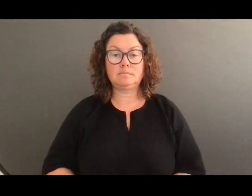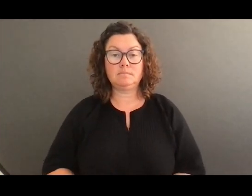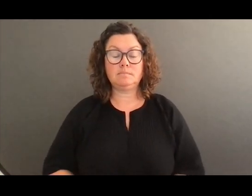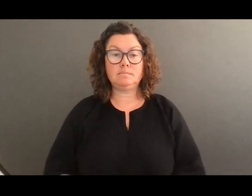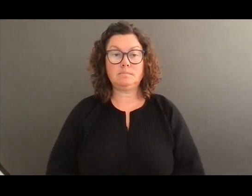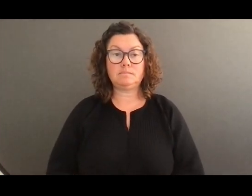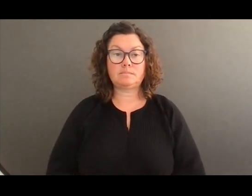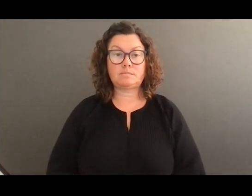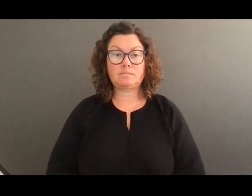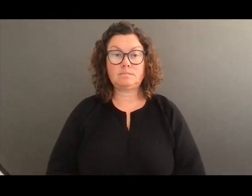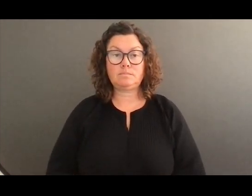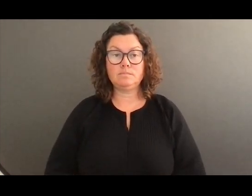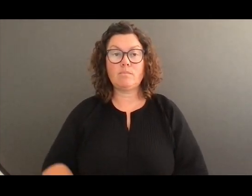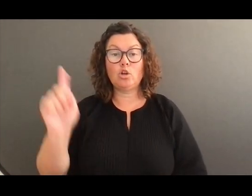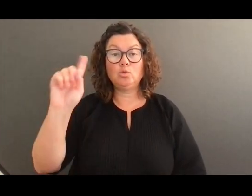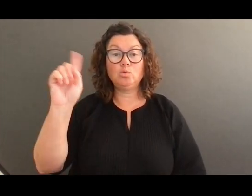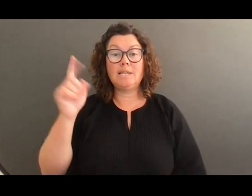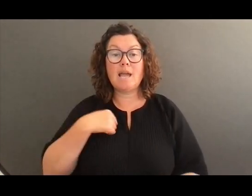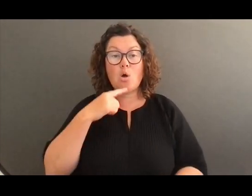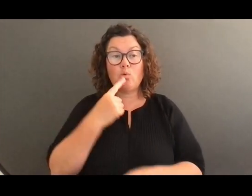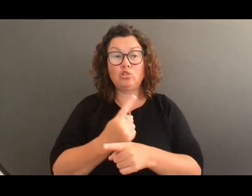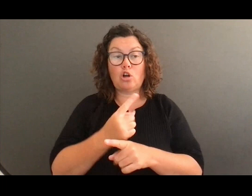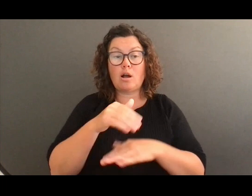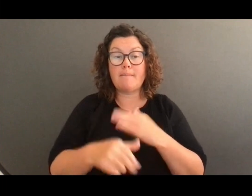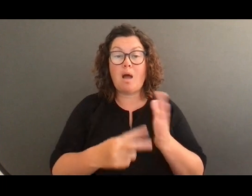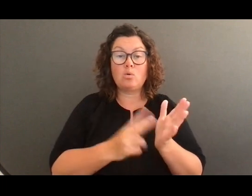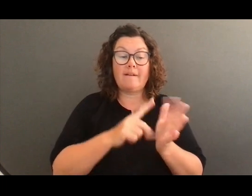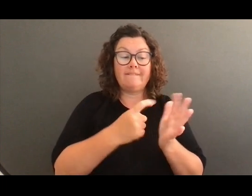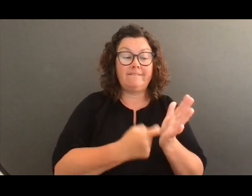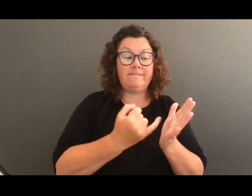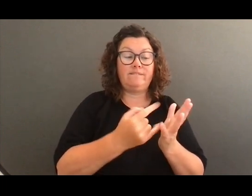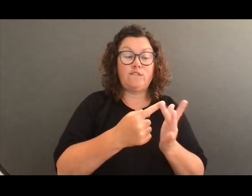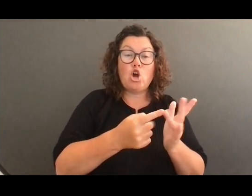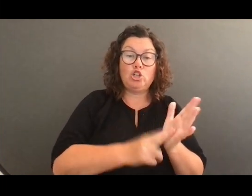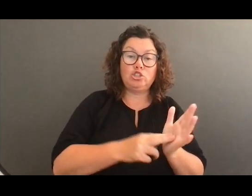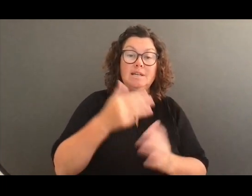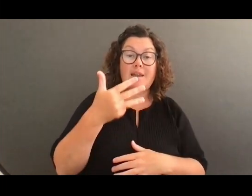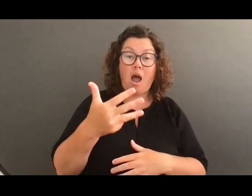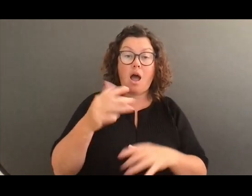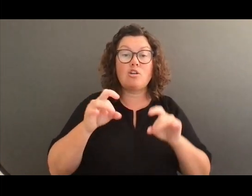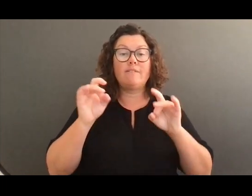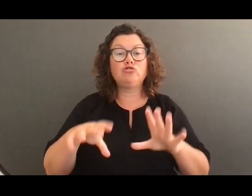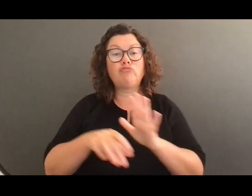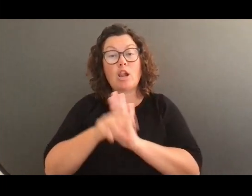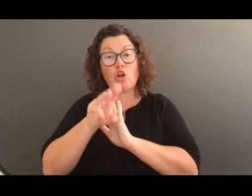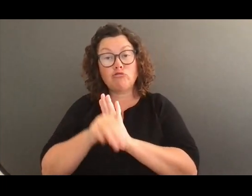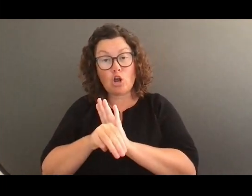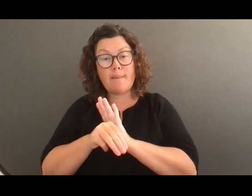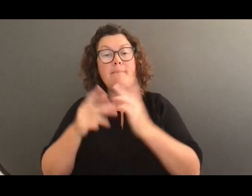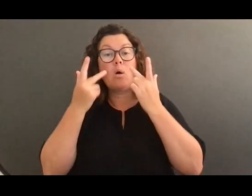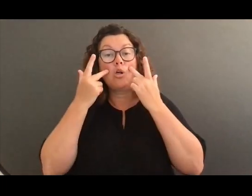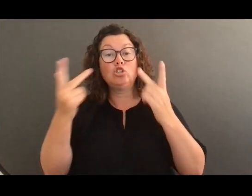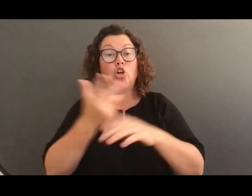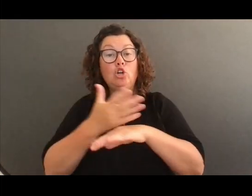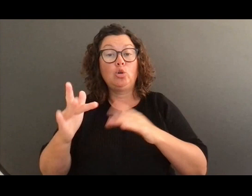Today, I'm going to speak to you about version 9 of the Australian curriculum. I'm going to show you the new website. I'm going to explain